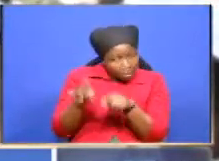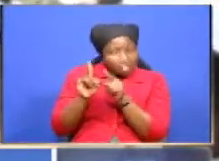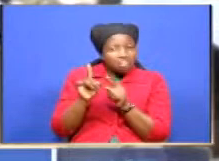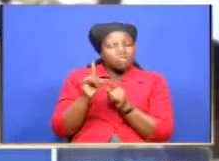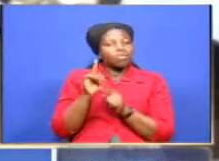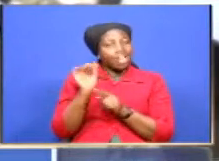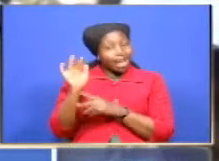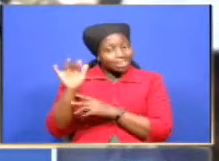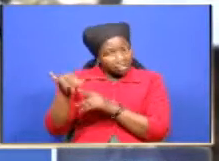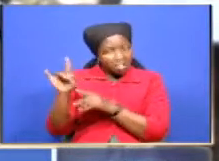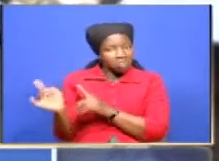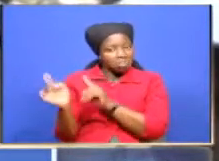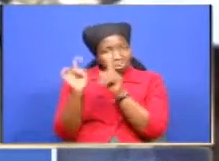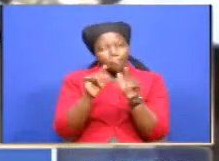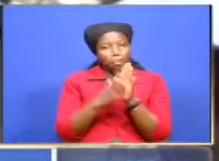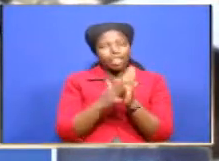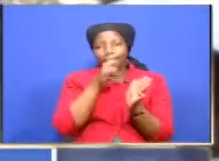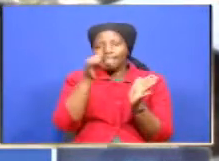ya kuonesha kwamba